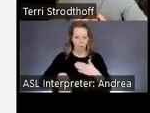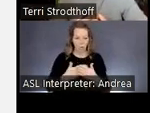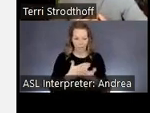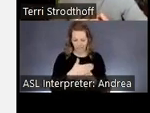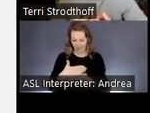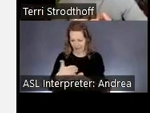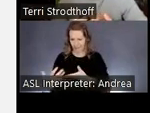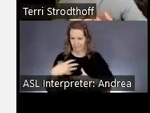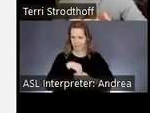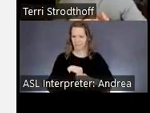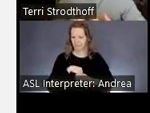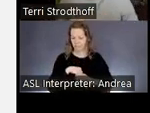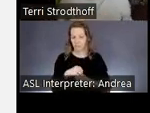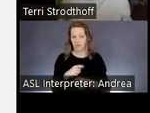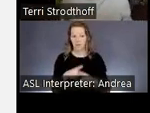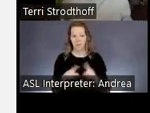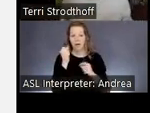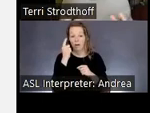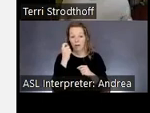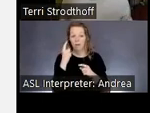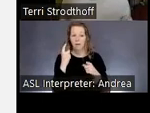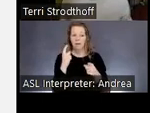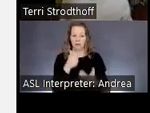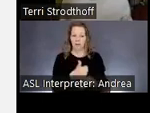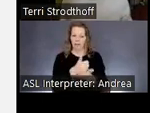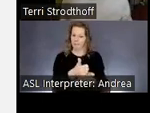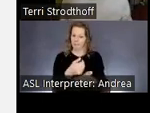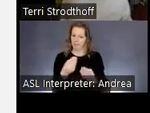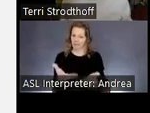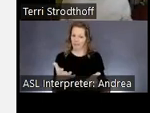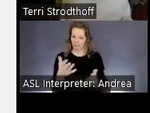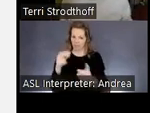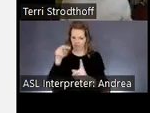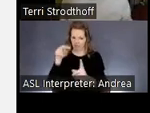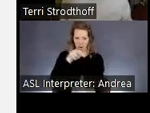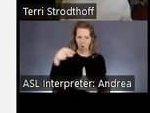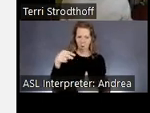born into. But just understanding that it helps us give a lens and insight